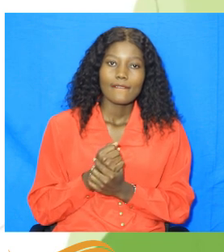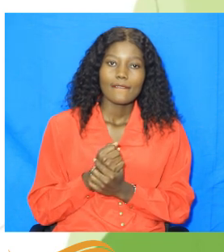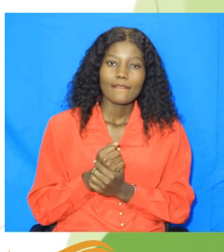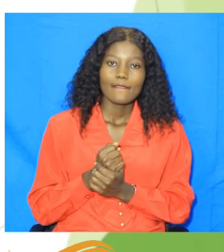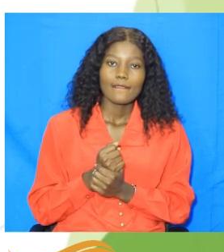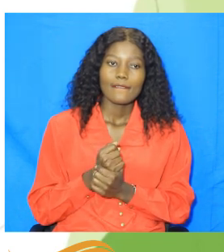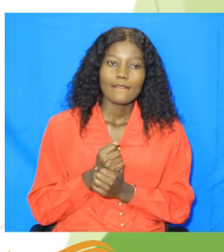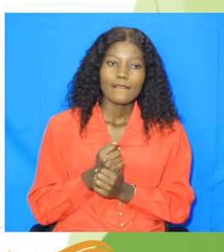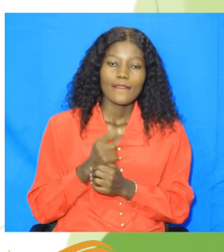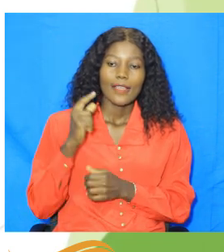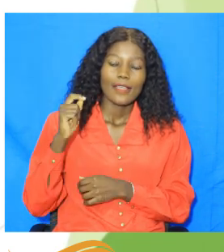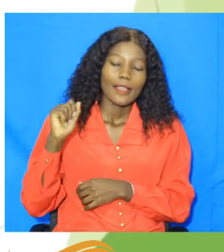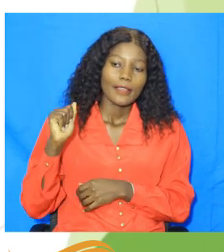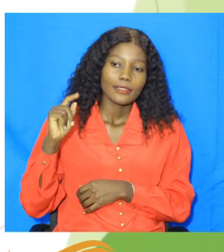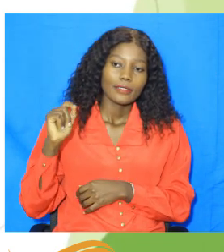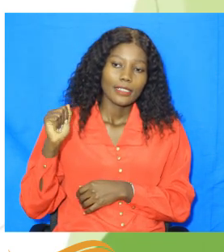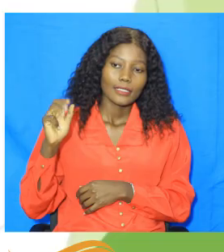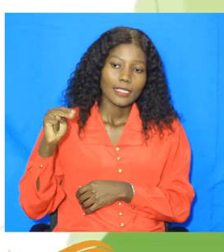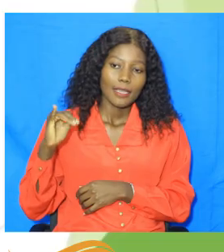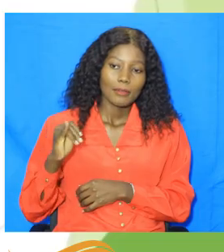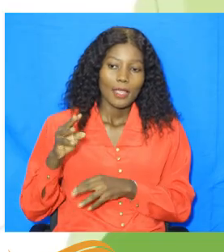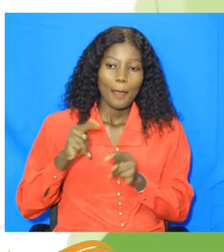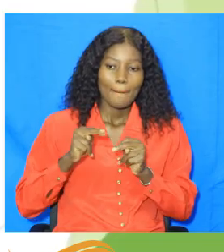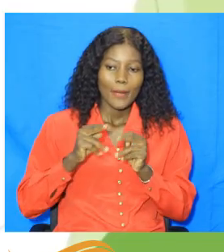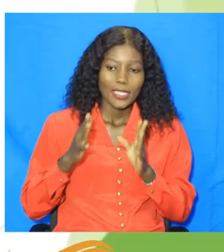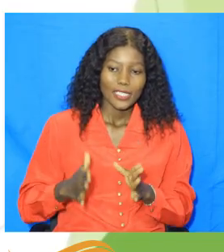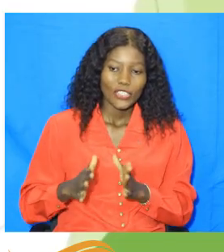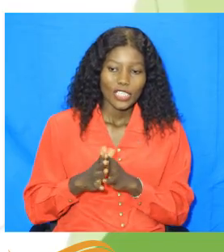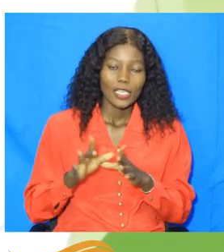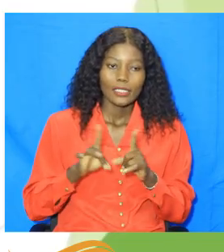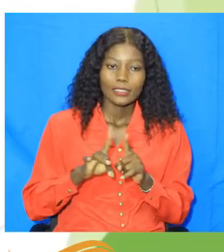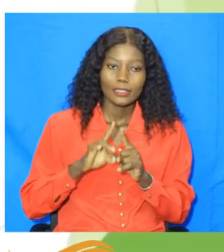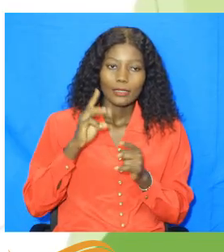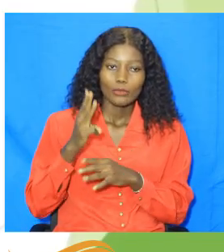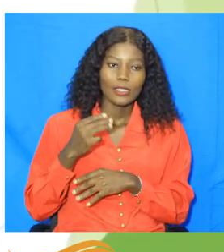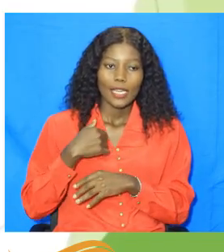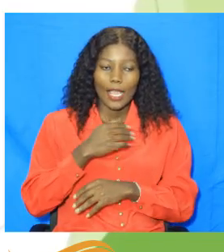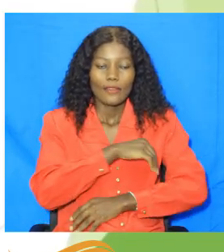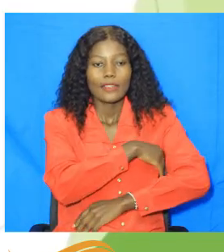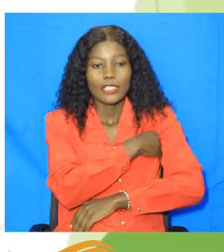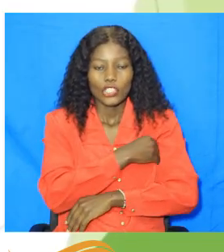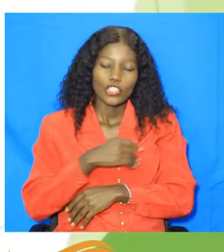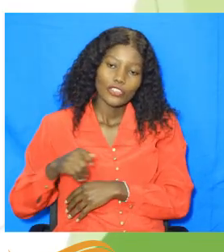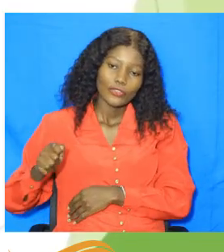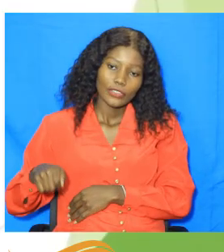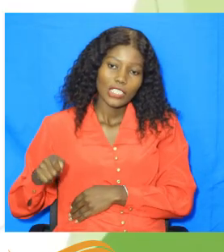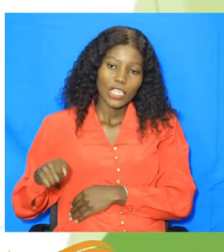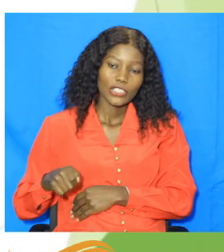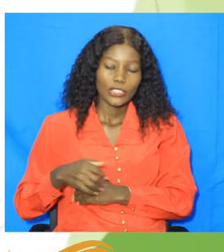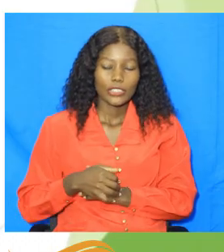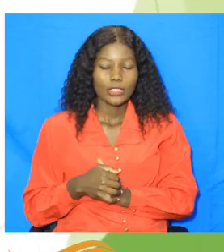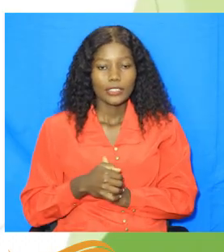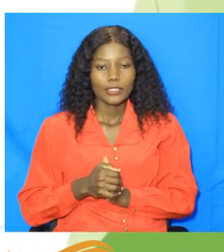the tatami manager. We also have the chief judge. So